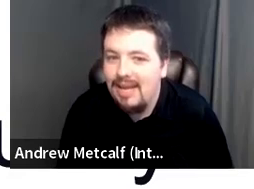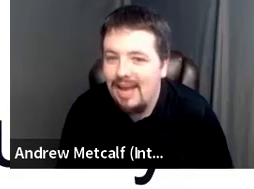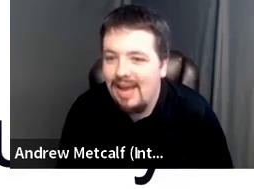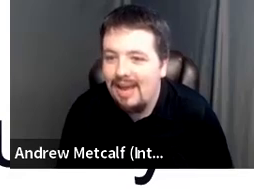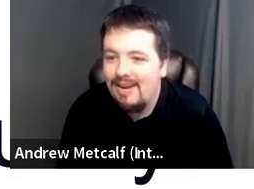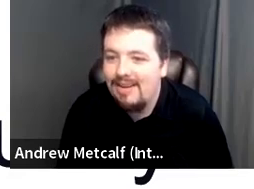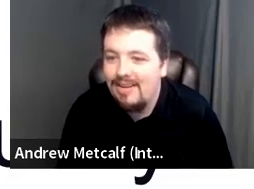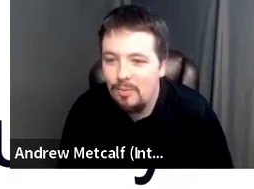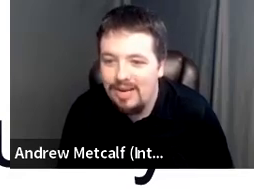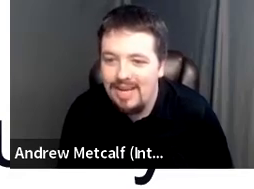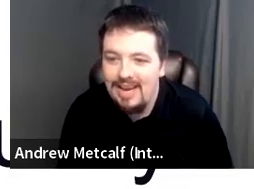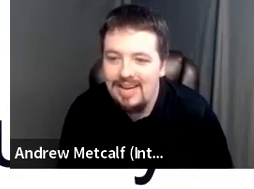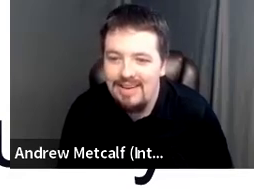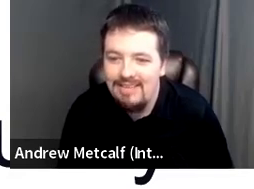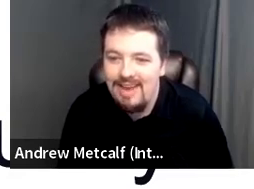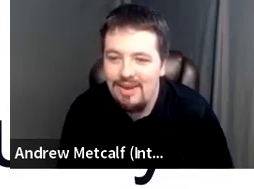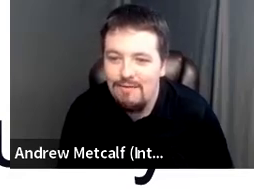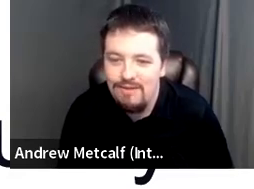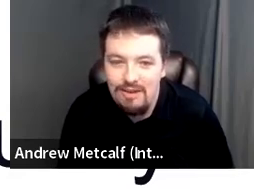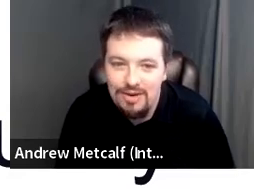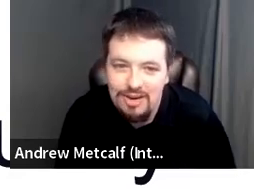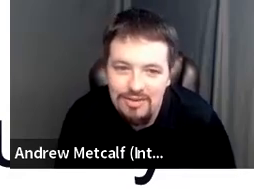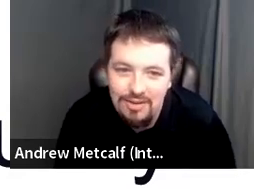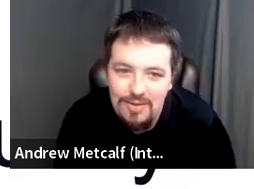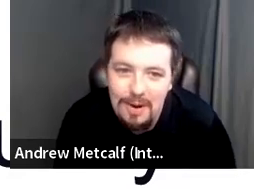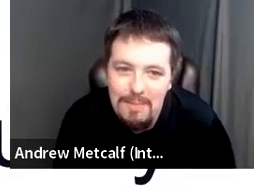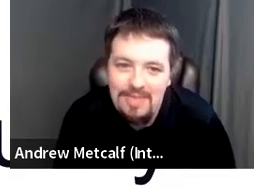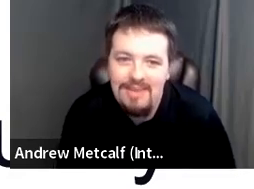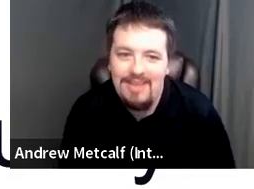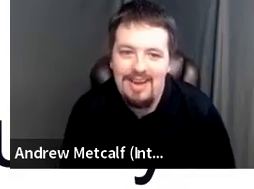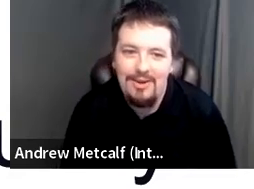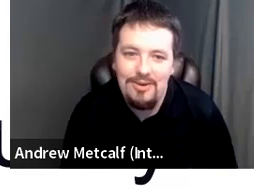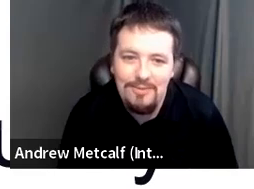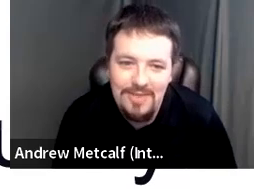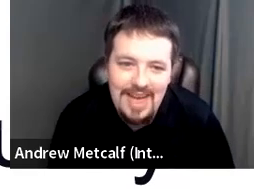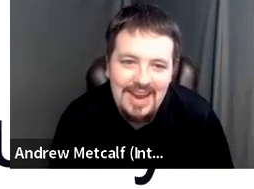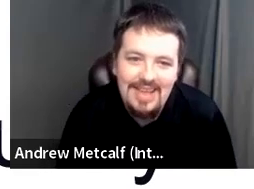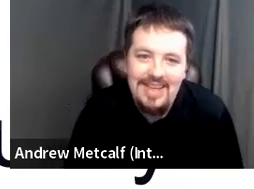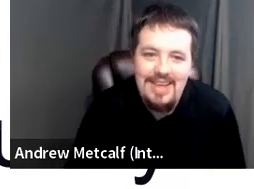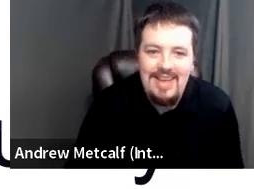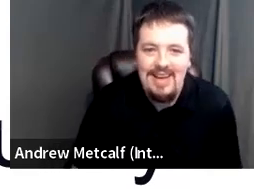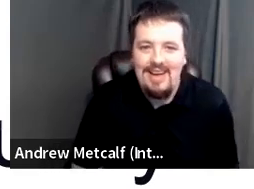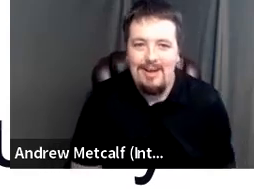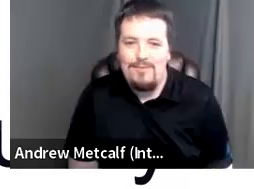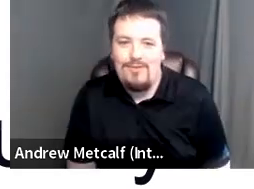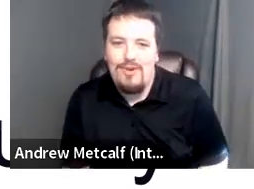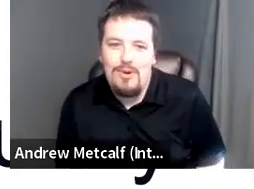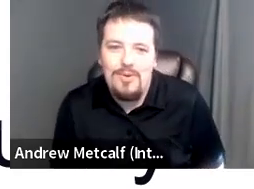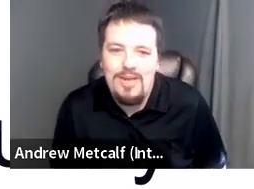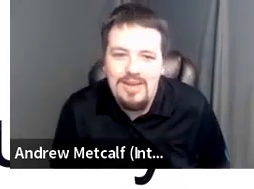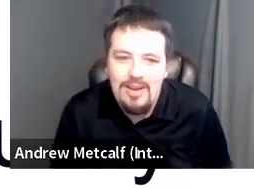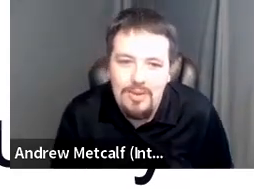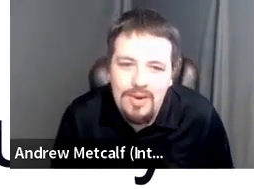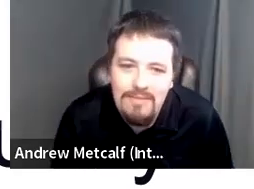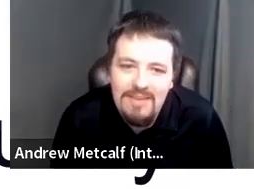money and wanted Gallaudet to stay there for several years to learn their methods, and they couldn't afford that.